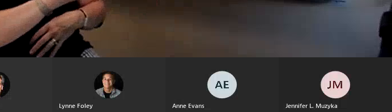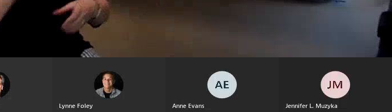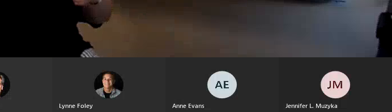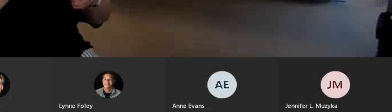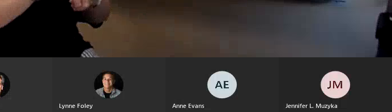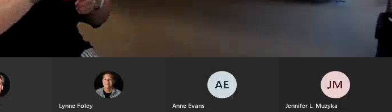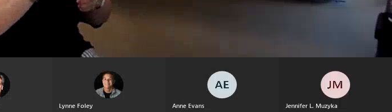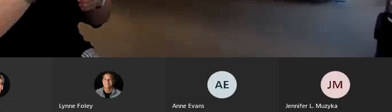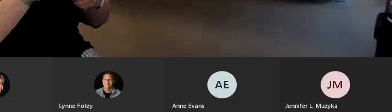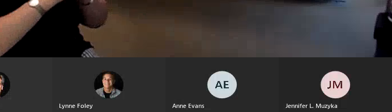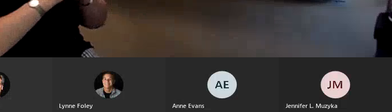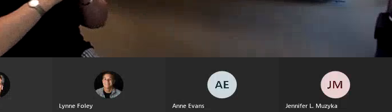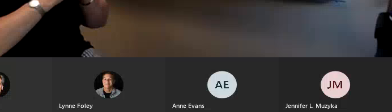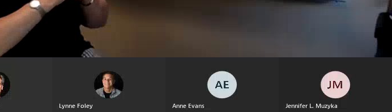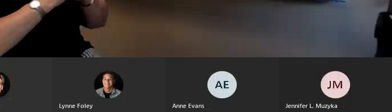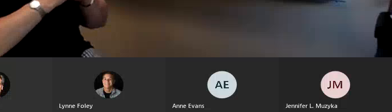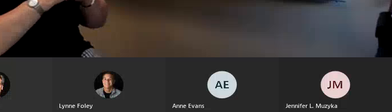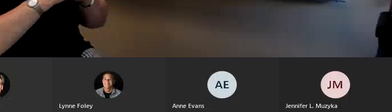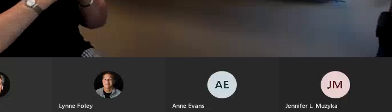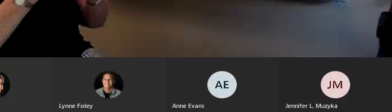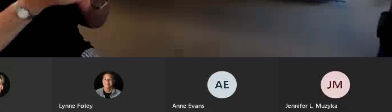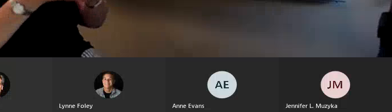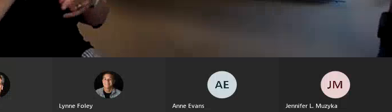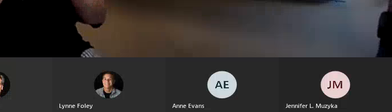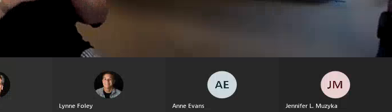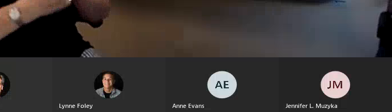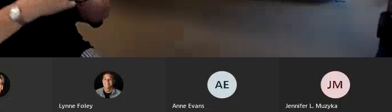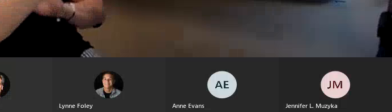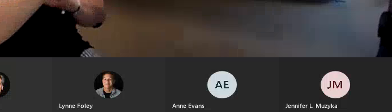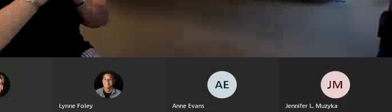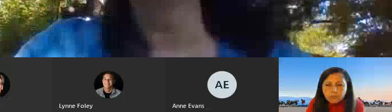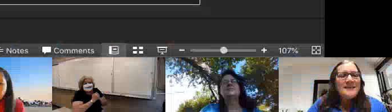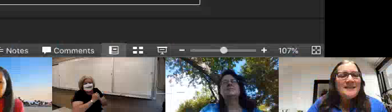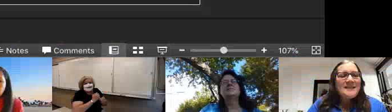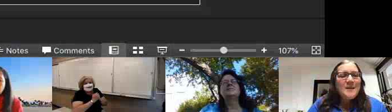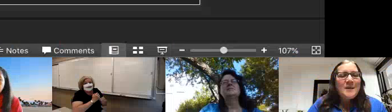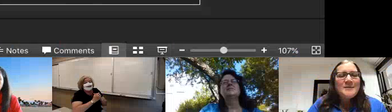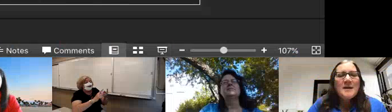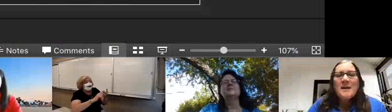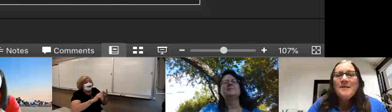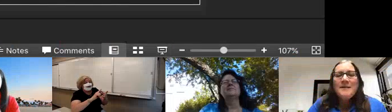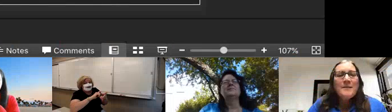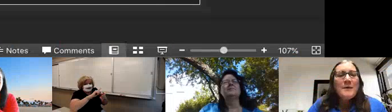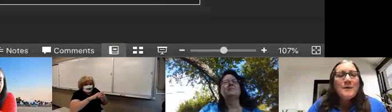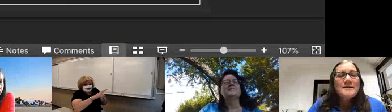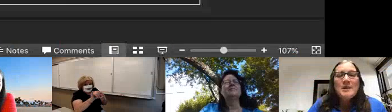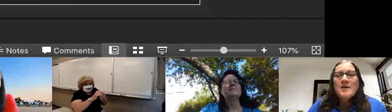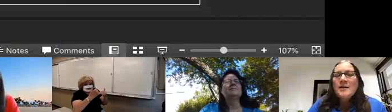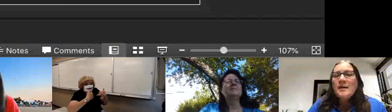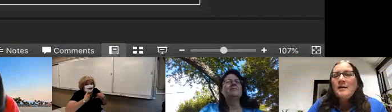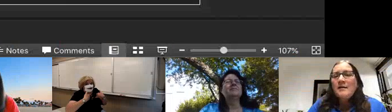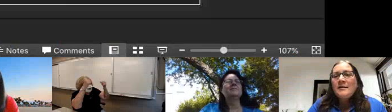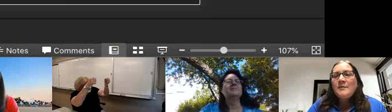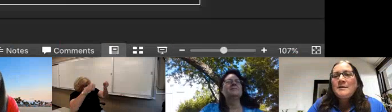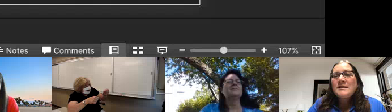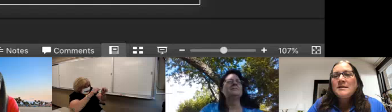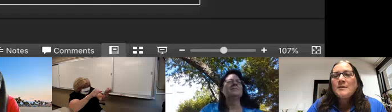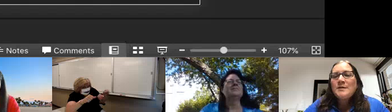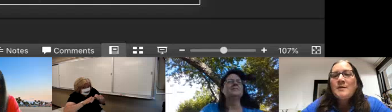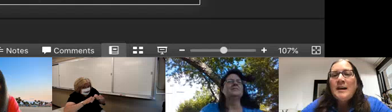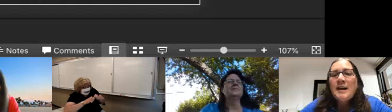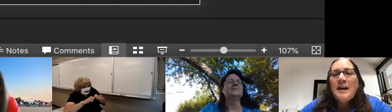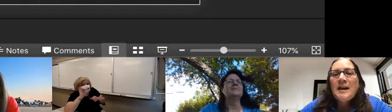So let me go back. And then you also have the post area,